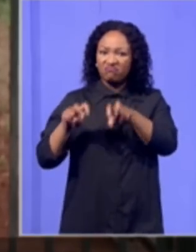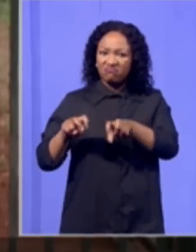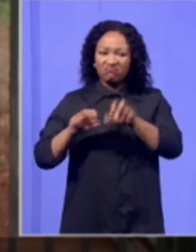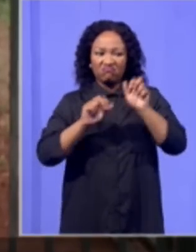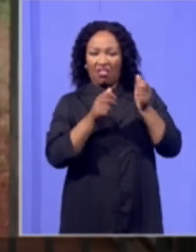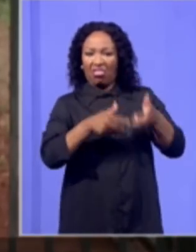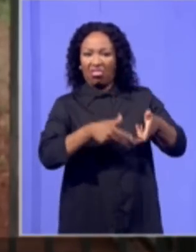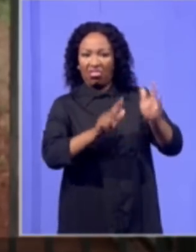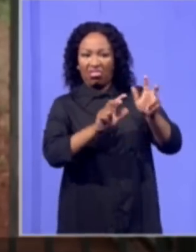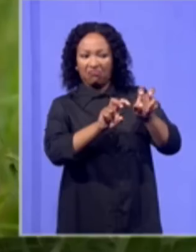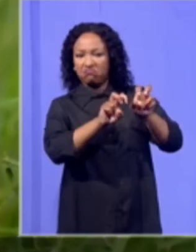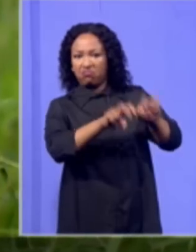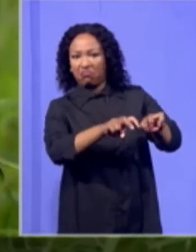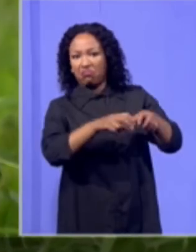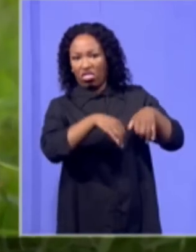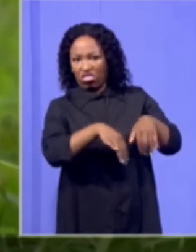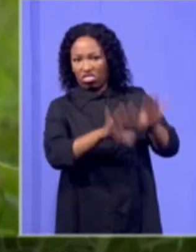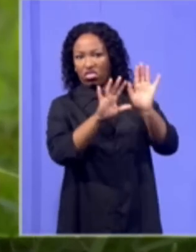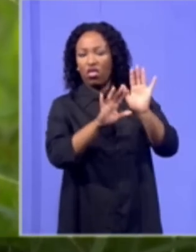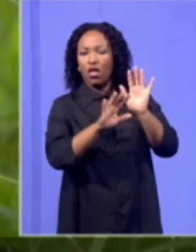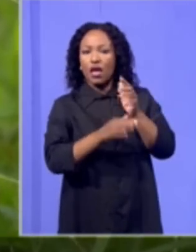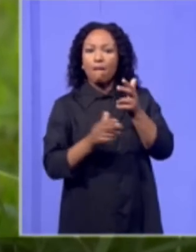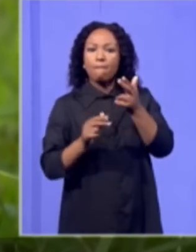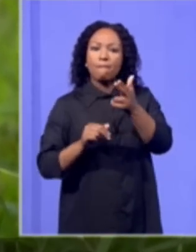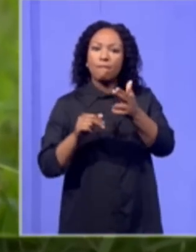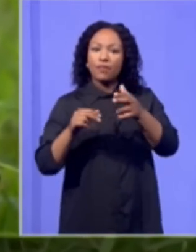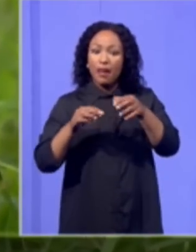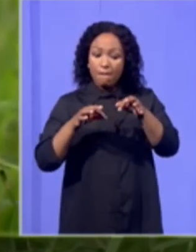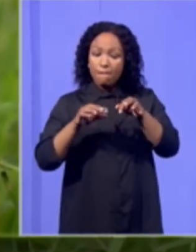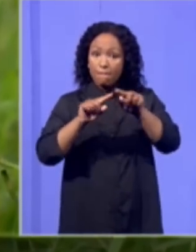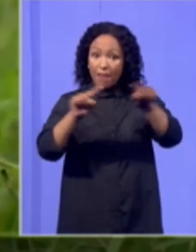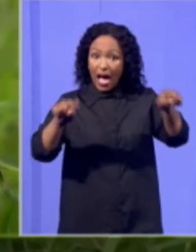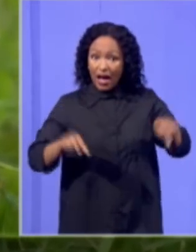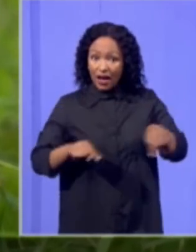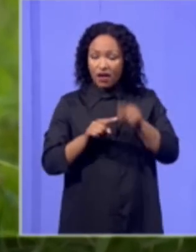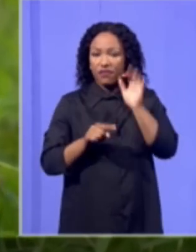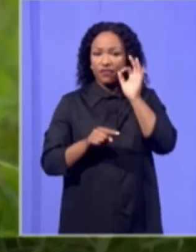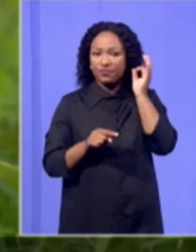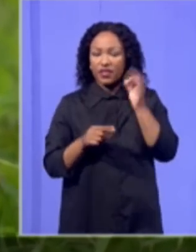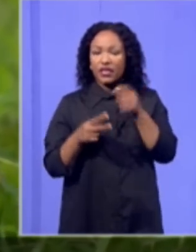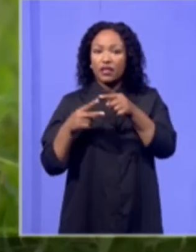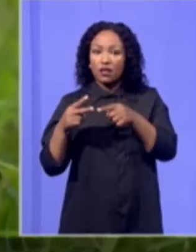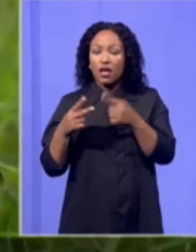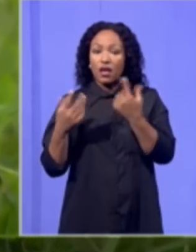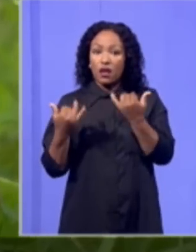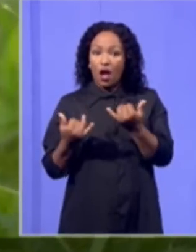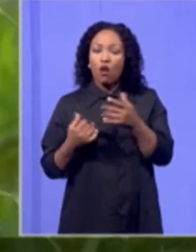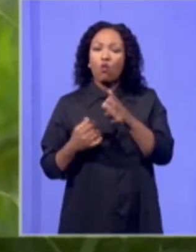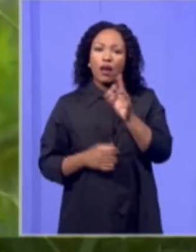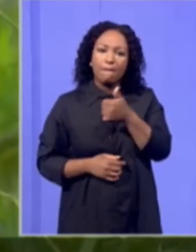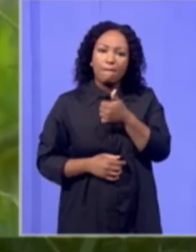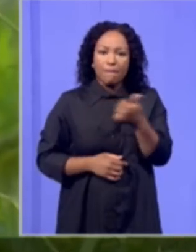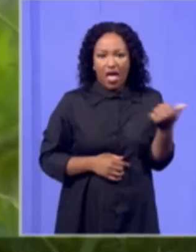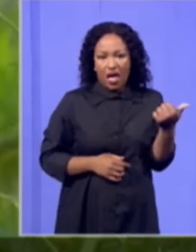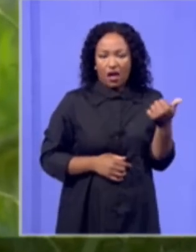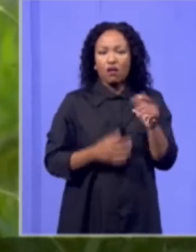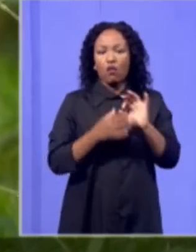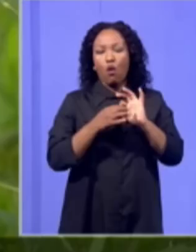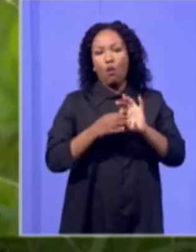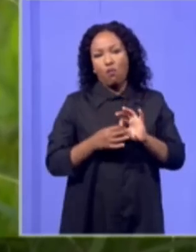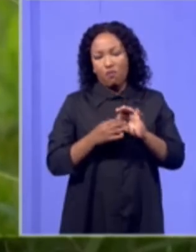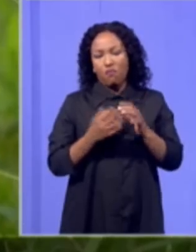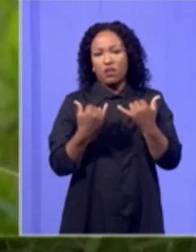park in France. Le tlo ba le khala mathomo ka morago ga mengwaga e mehlano mo go Yoda le ISIS ba tlo gata go mmu o ba tlo go bitšwa legae